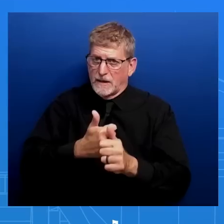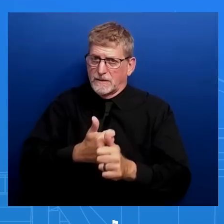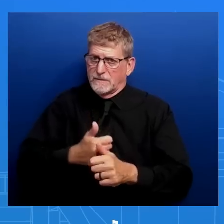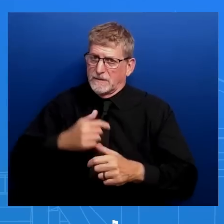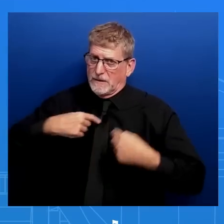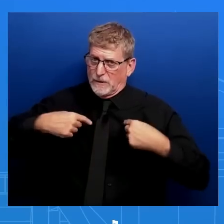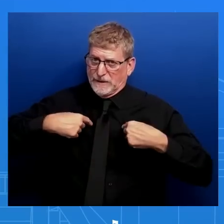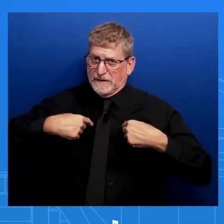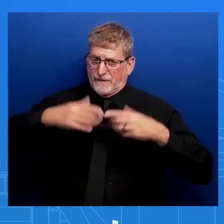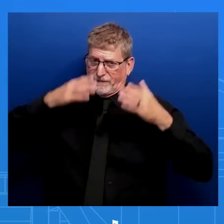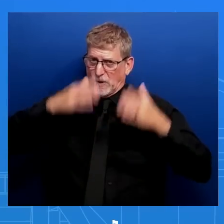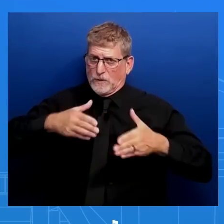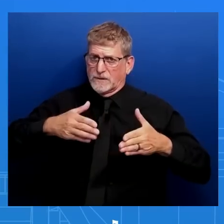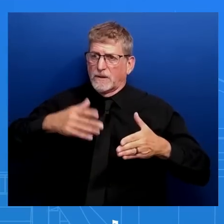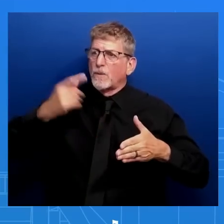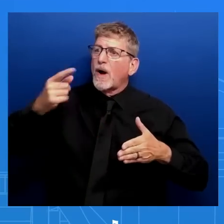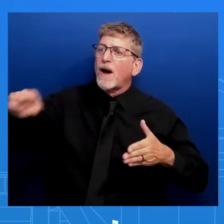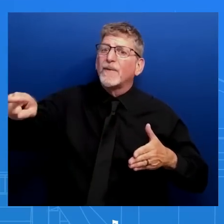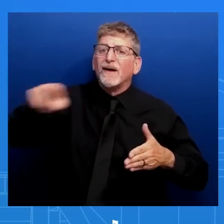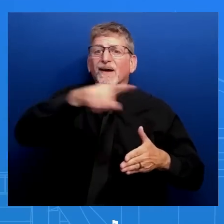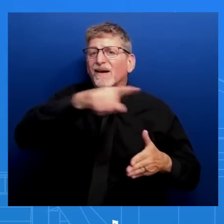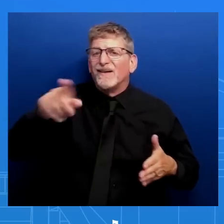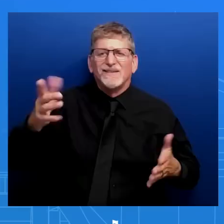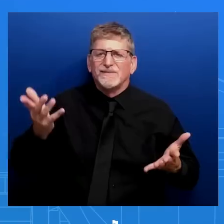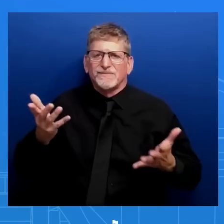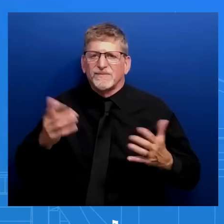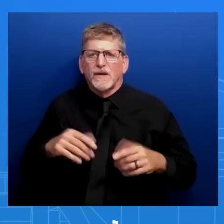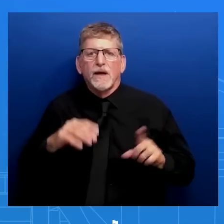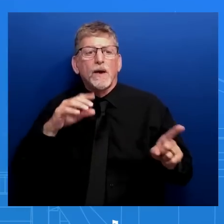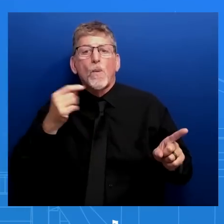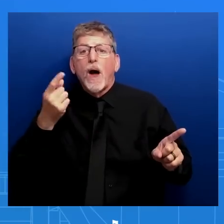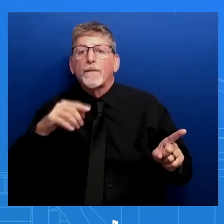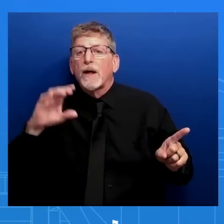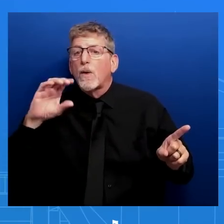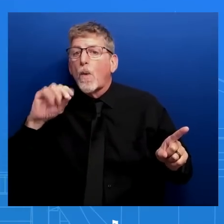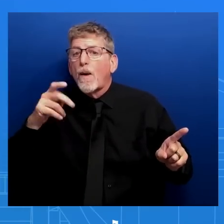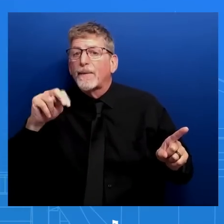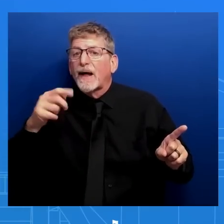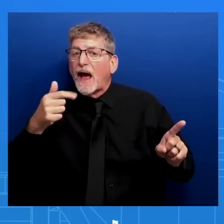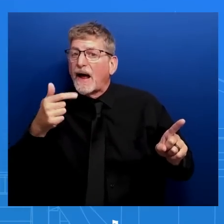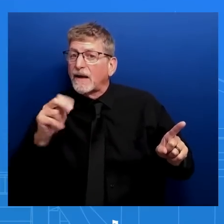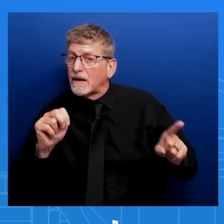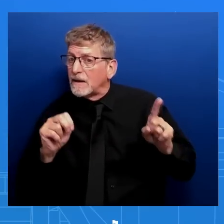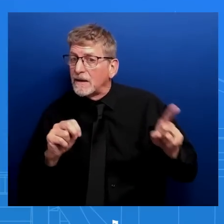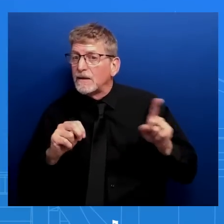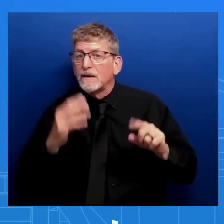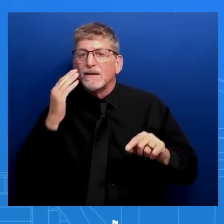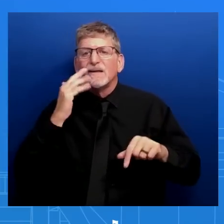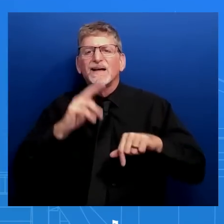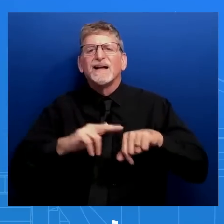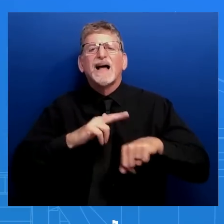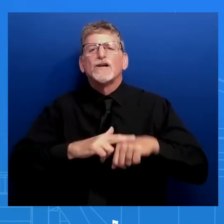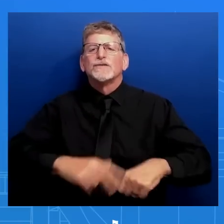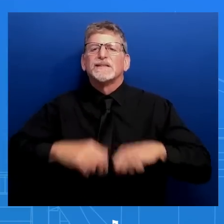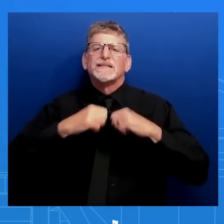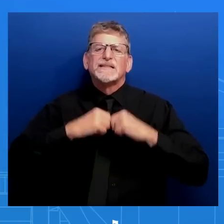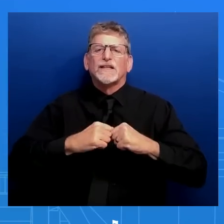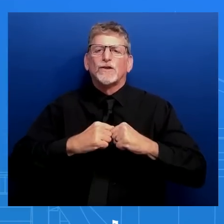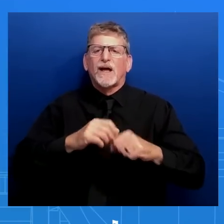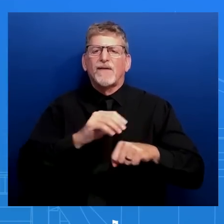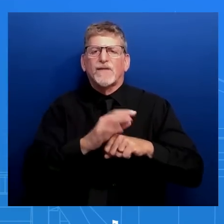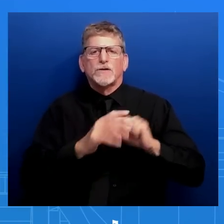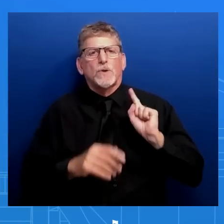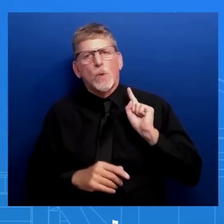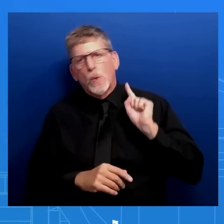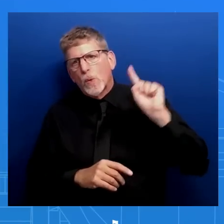On the meeting in Copenhagen, I think you know the National Security Advisor attended virtually, and Senior Director for Europe